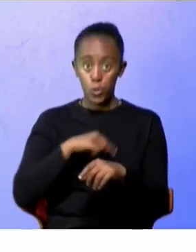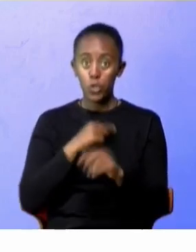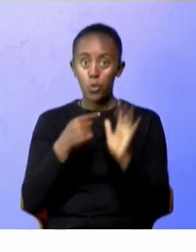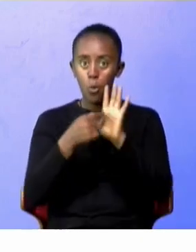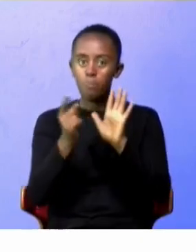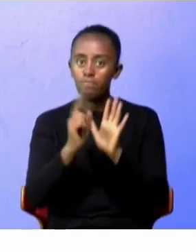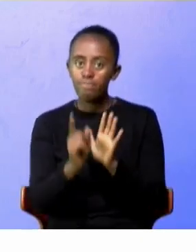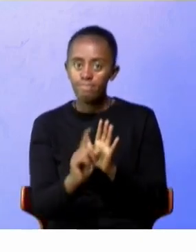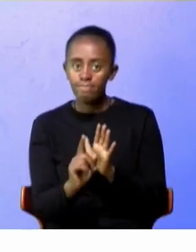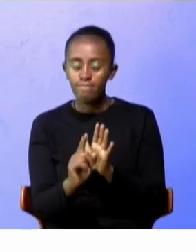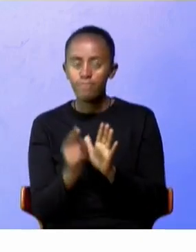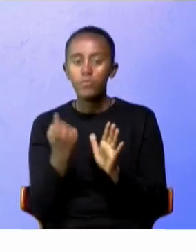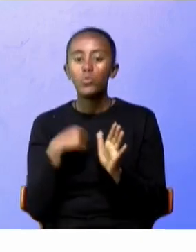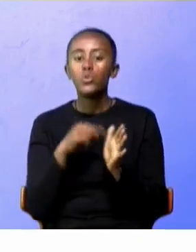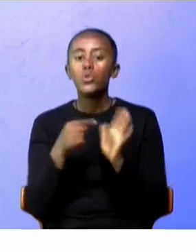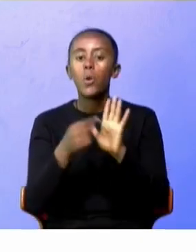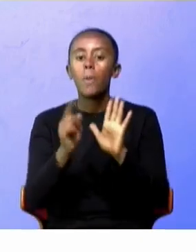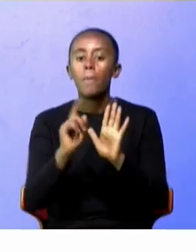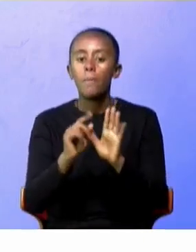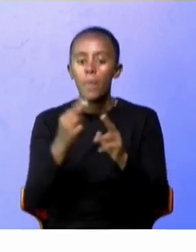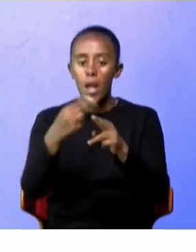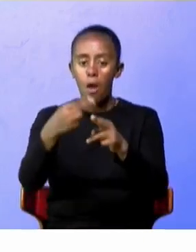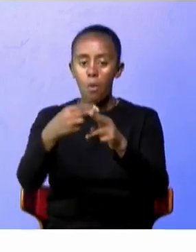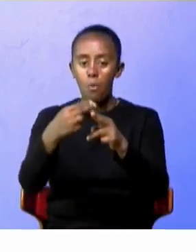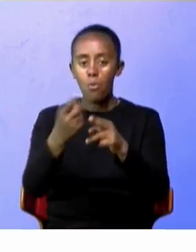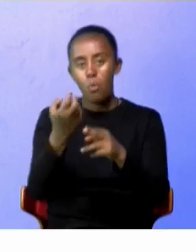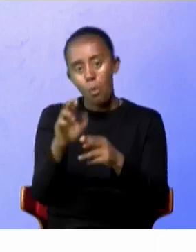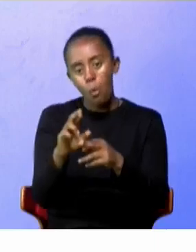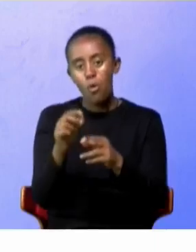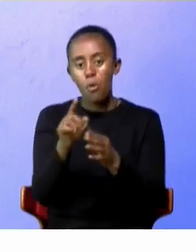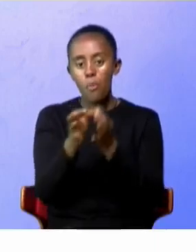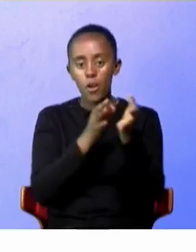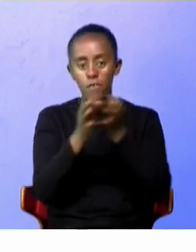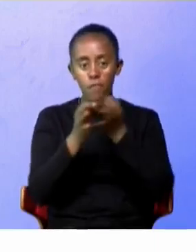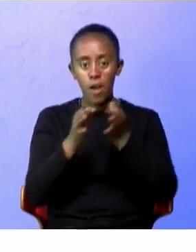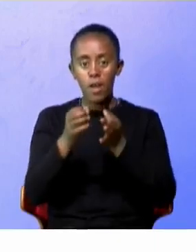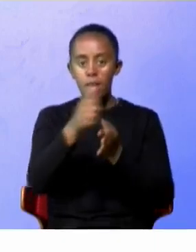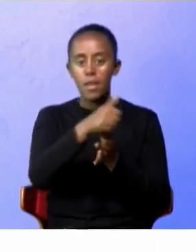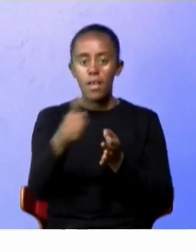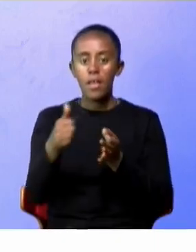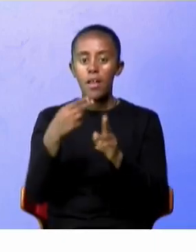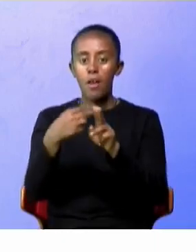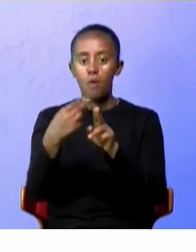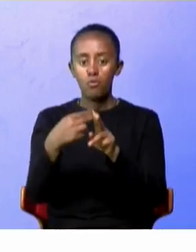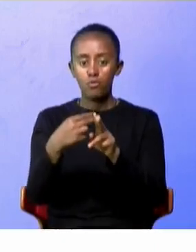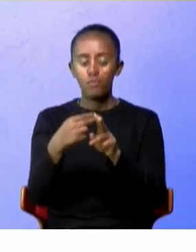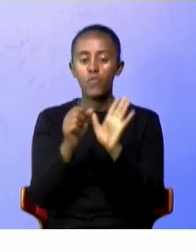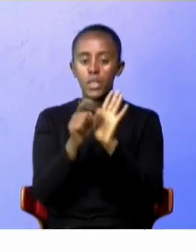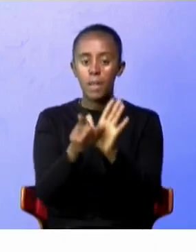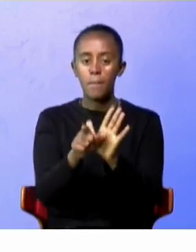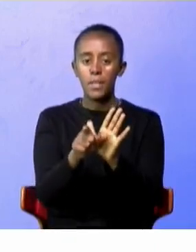what? We show a noun, or we modify the noun. For example,